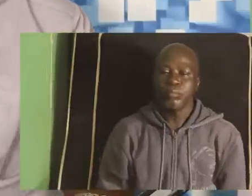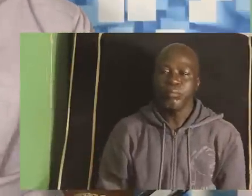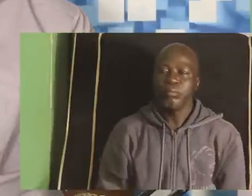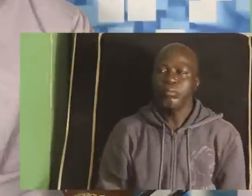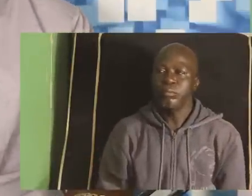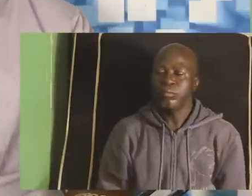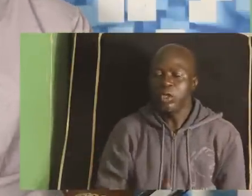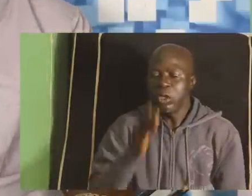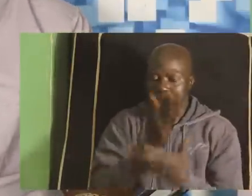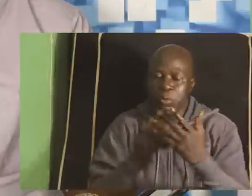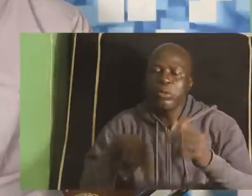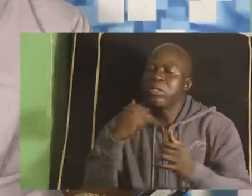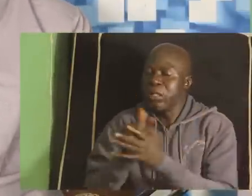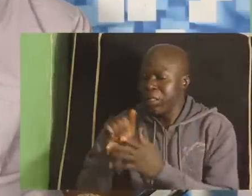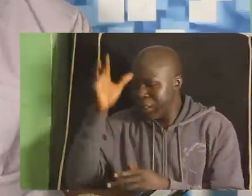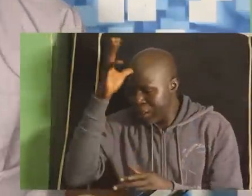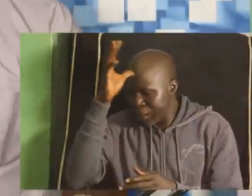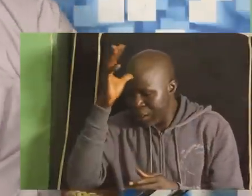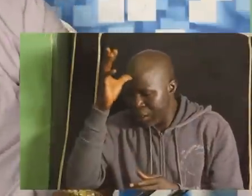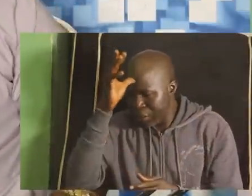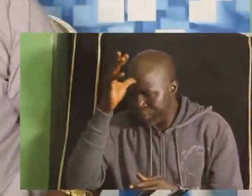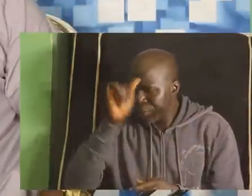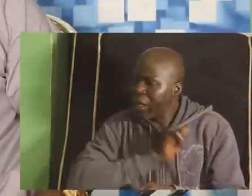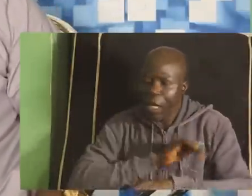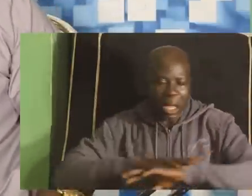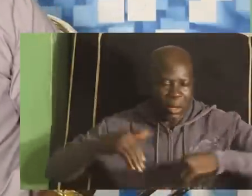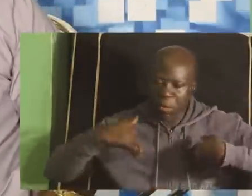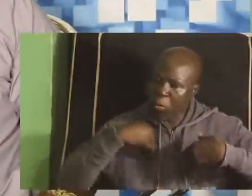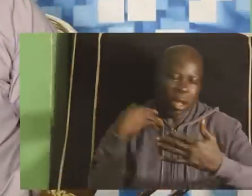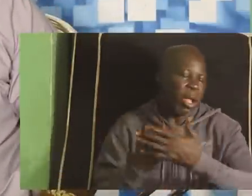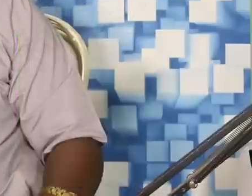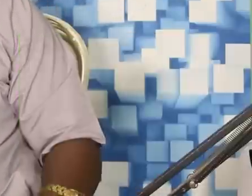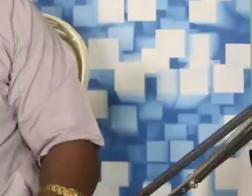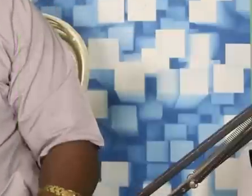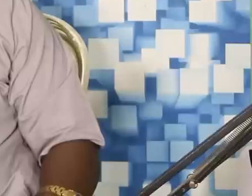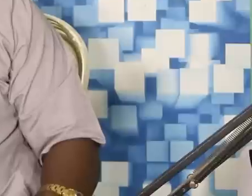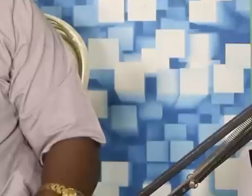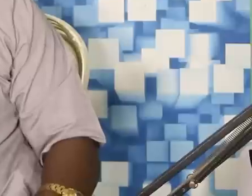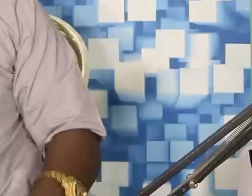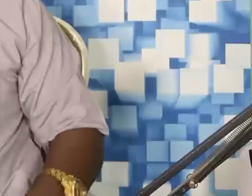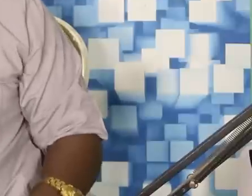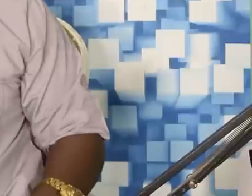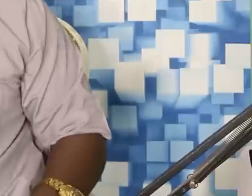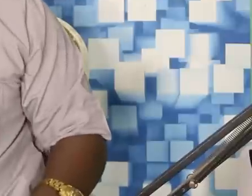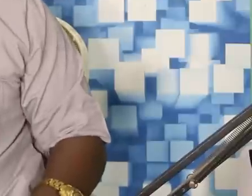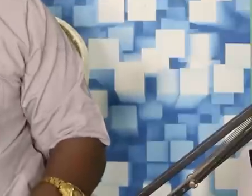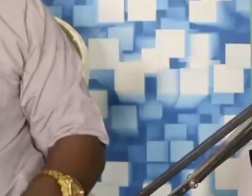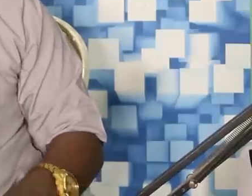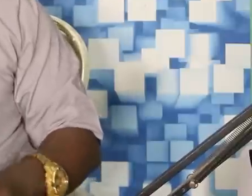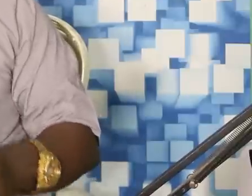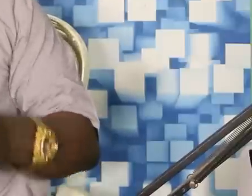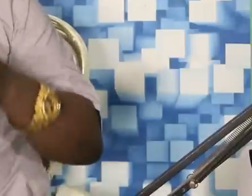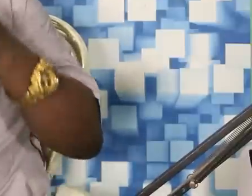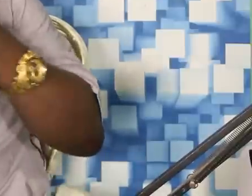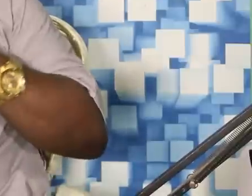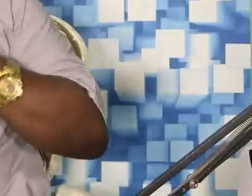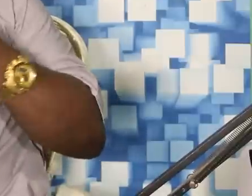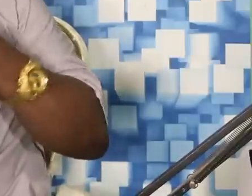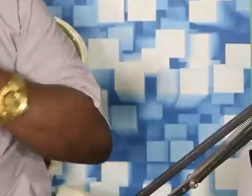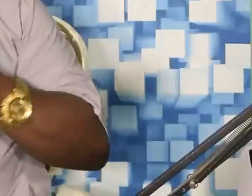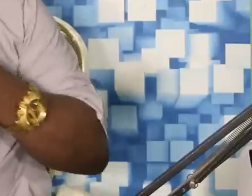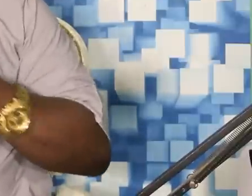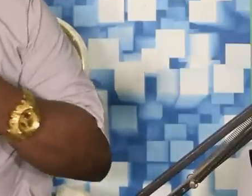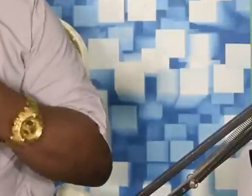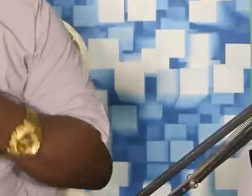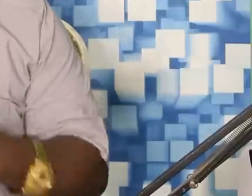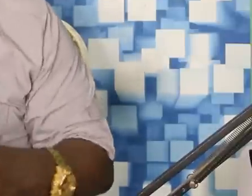Daddy. Somebody said that. Only me, 1,000. Think my sorry, my dear. I know 1,000 has to pay for me now. Don't say that. So my